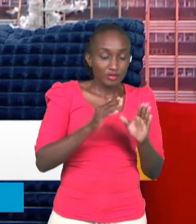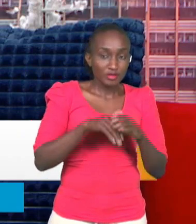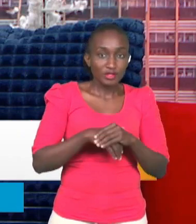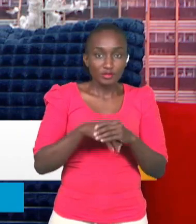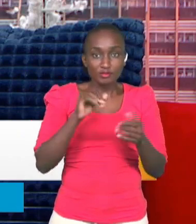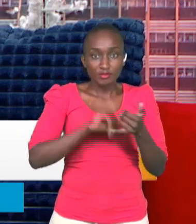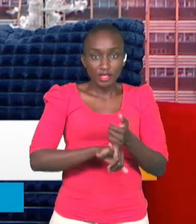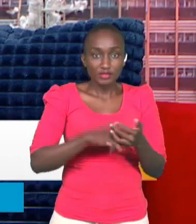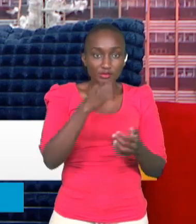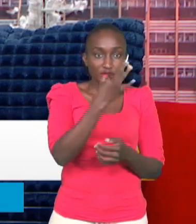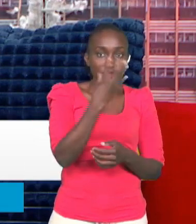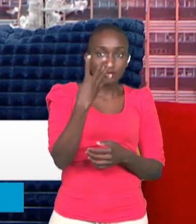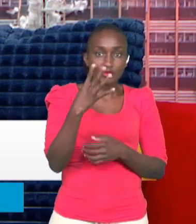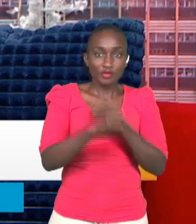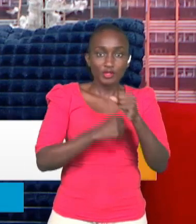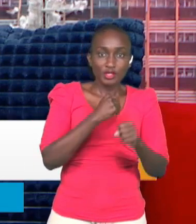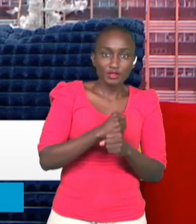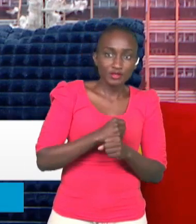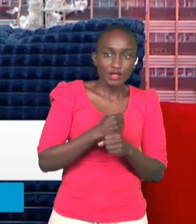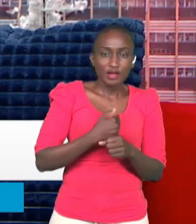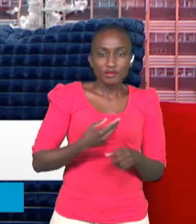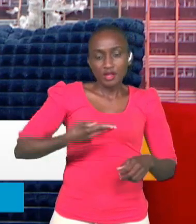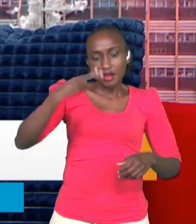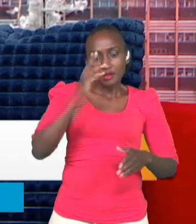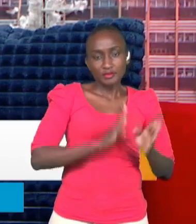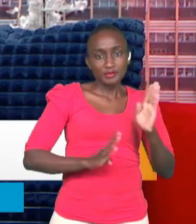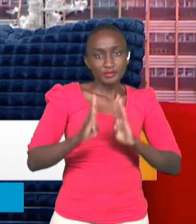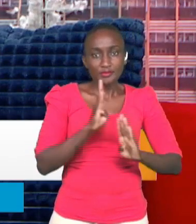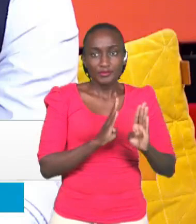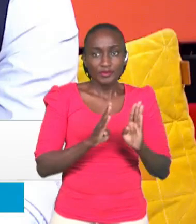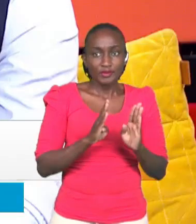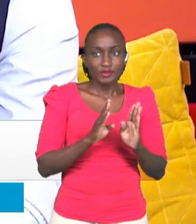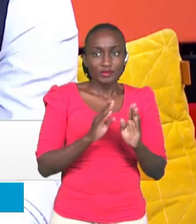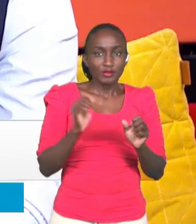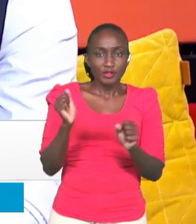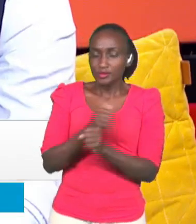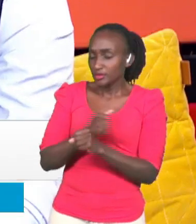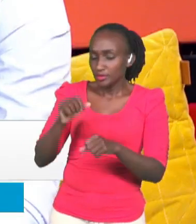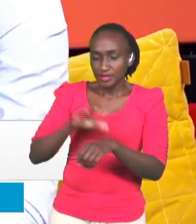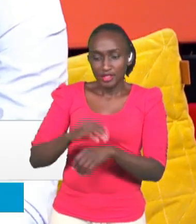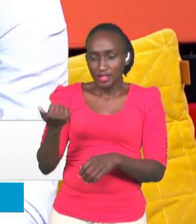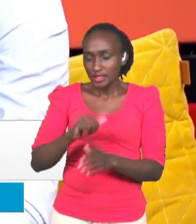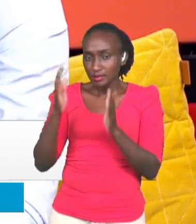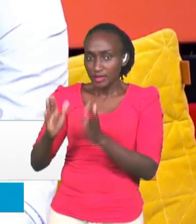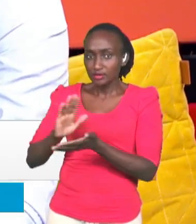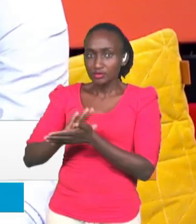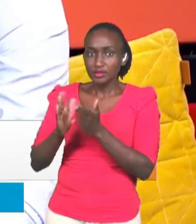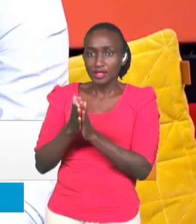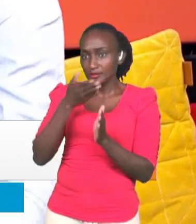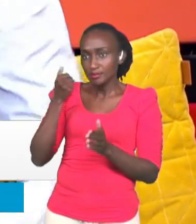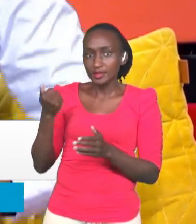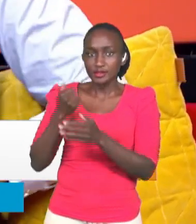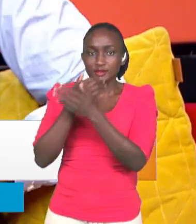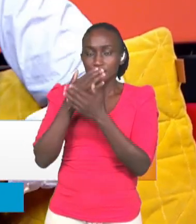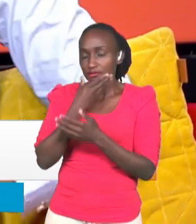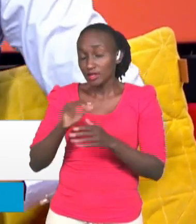who's, you know, high moral yeah. standing or whatever yeah. it is. Yeah. yeah. So that's basically what. So you can just be a best man. If you can't just be a best man for the sake of being a best man. You